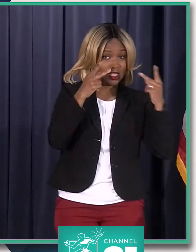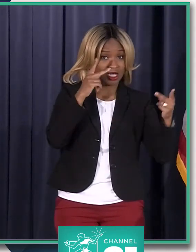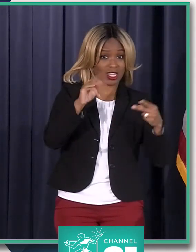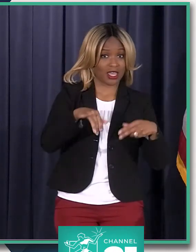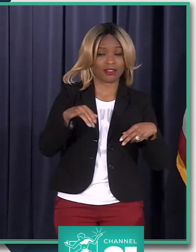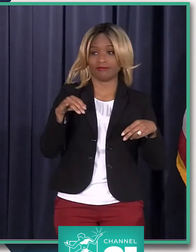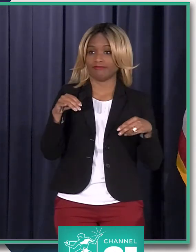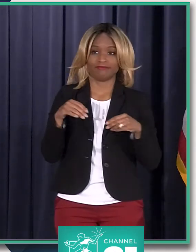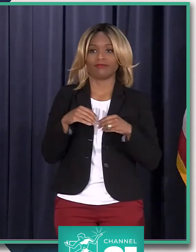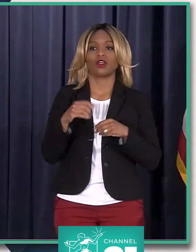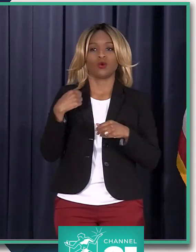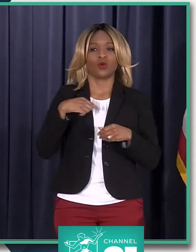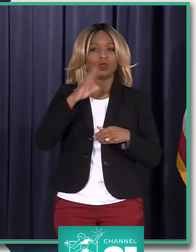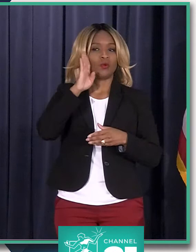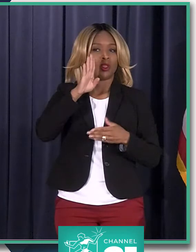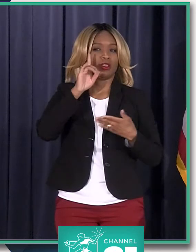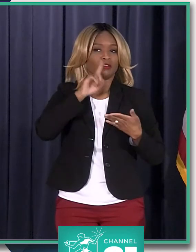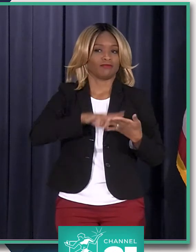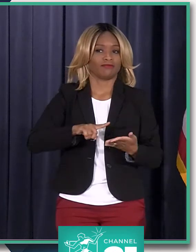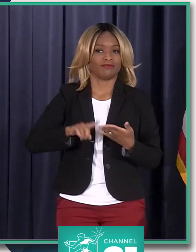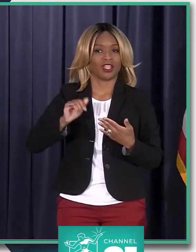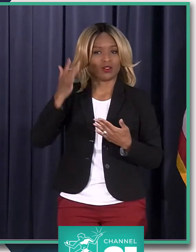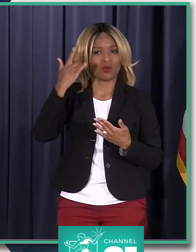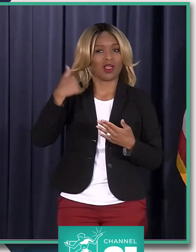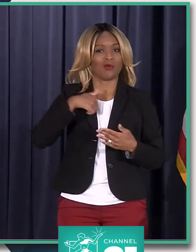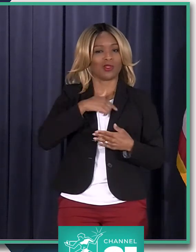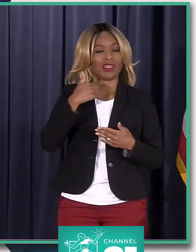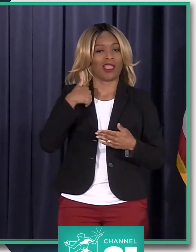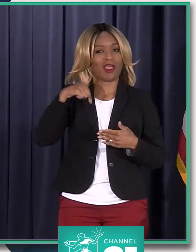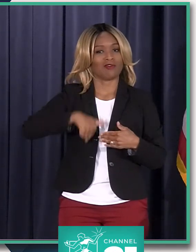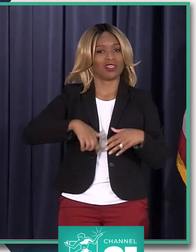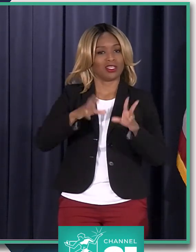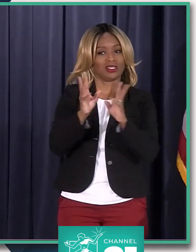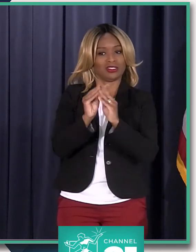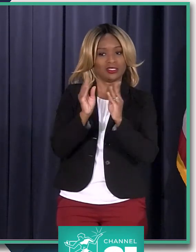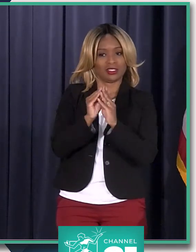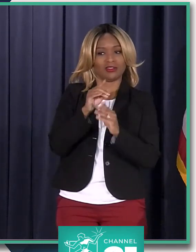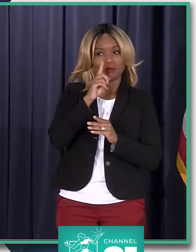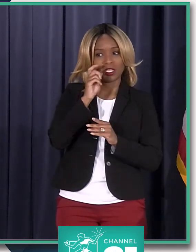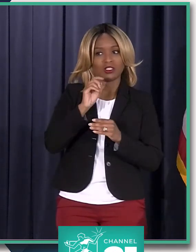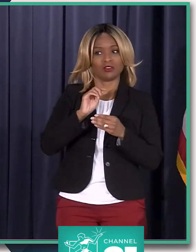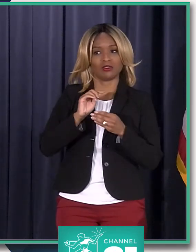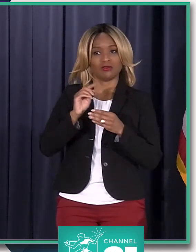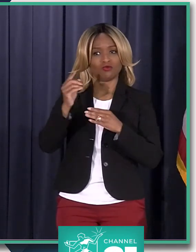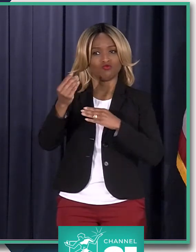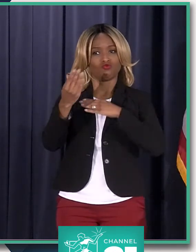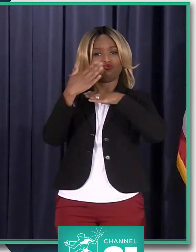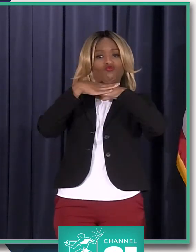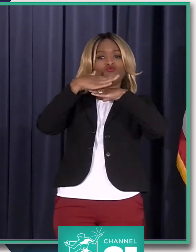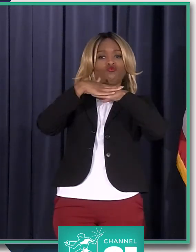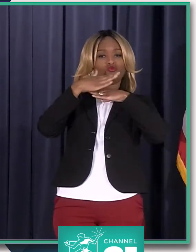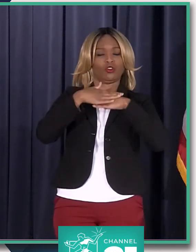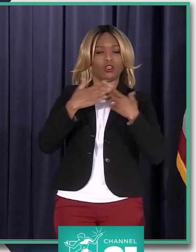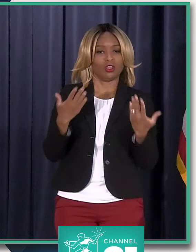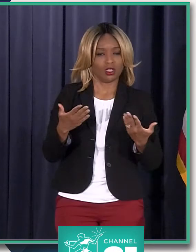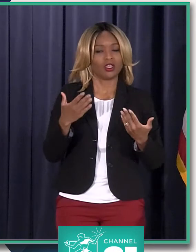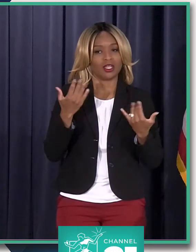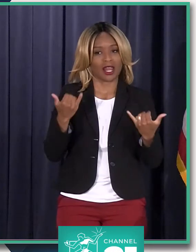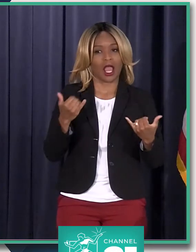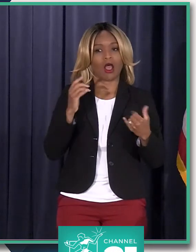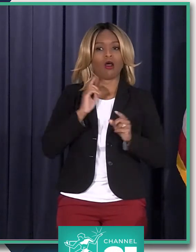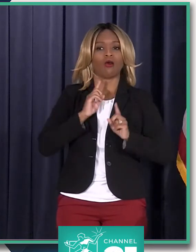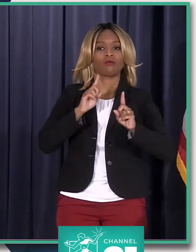So we're going to have to look into that. This is why we do these calls, is because we become alerted to things that we weren't aware of, but now we're going to go check it out.